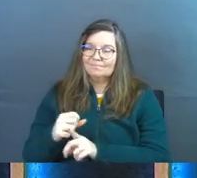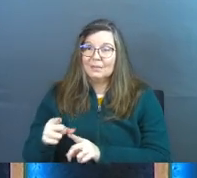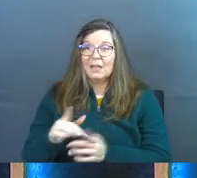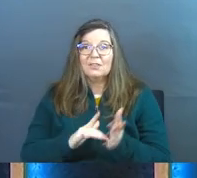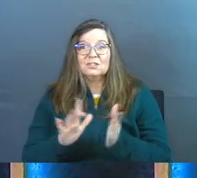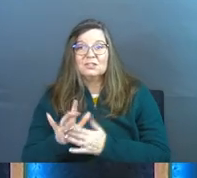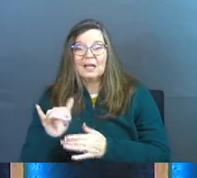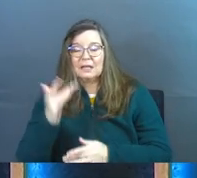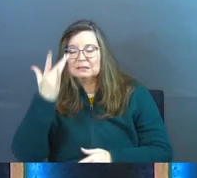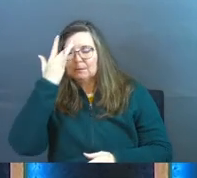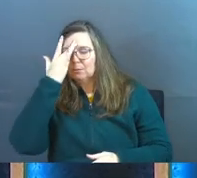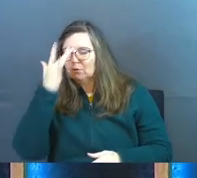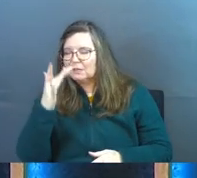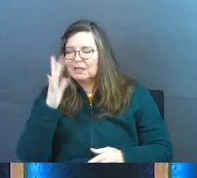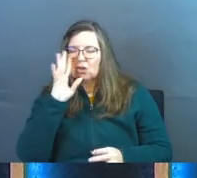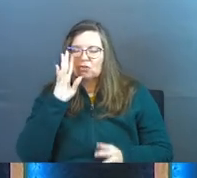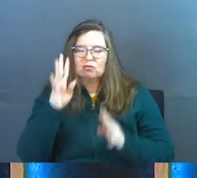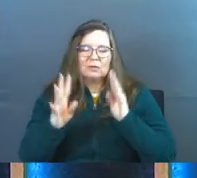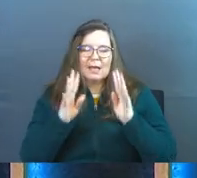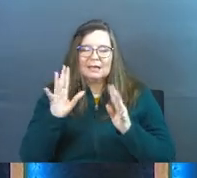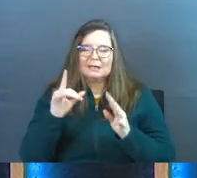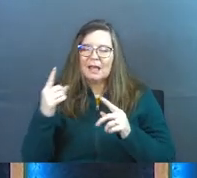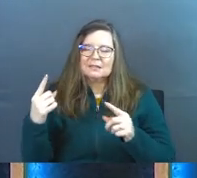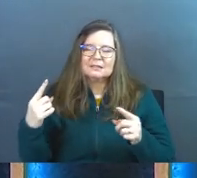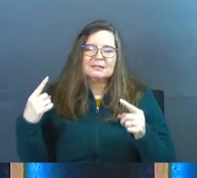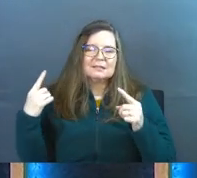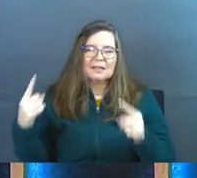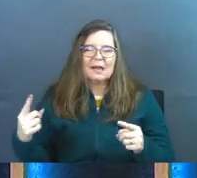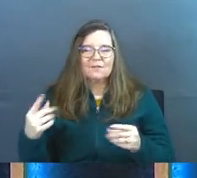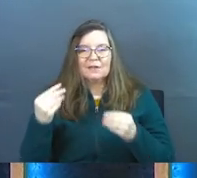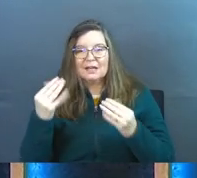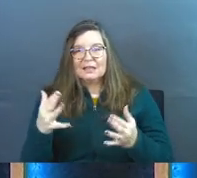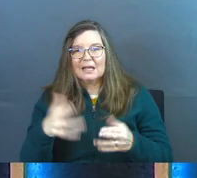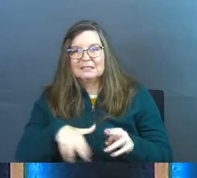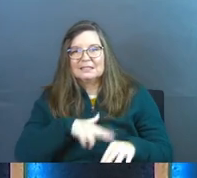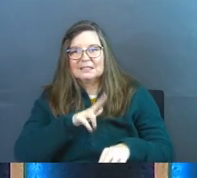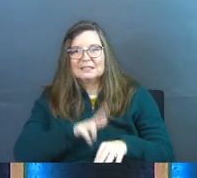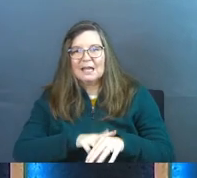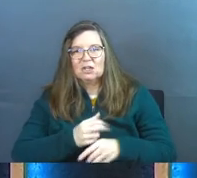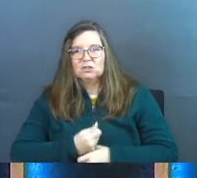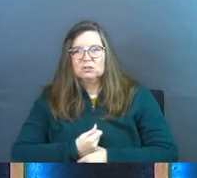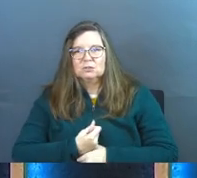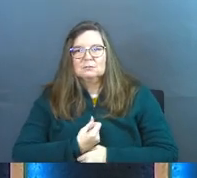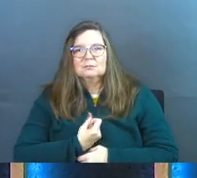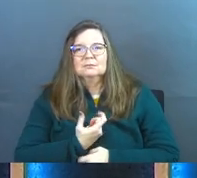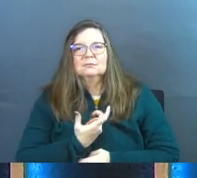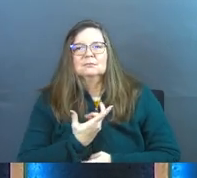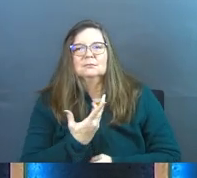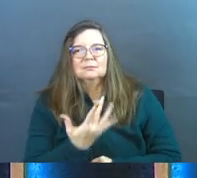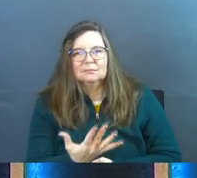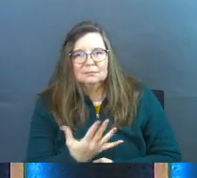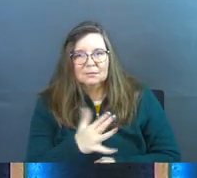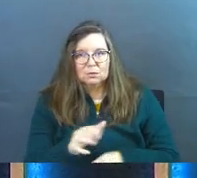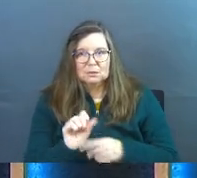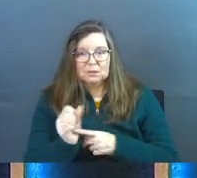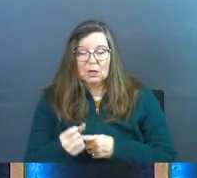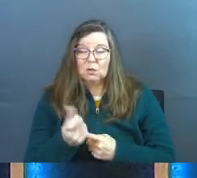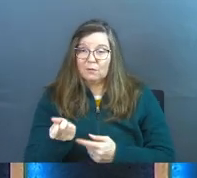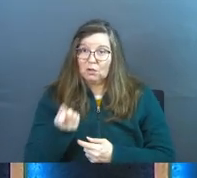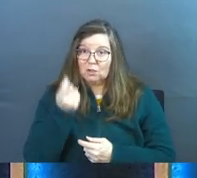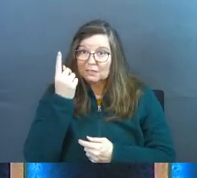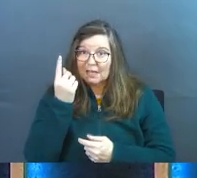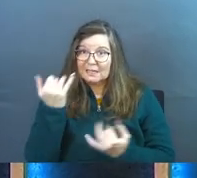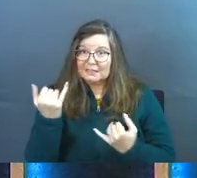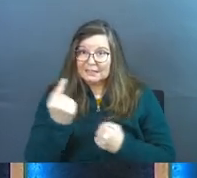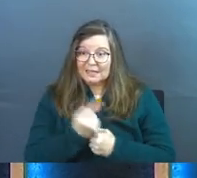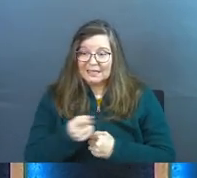Jesus, as brilliant and creative as ever, lets his nature flow out into the situation. And that's what you got to